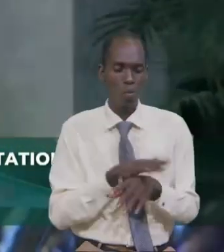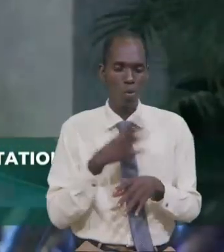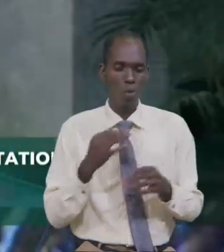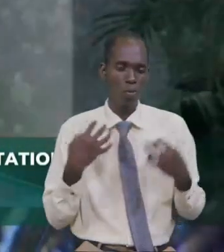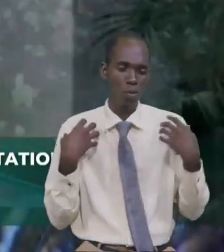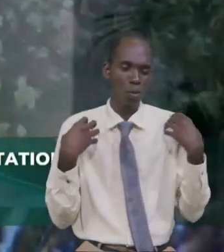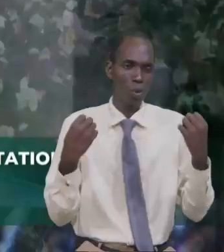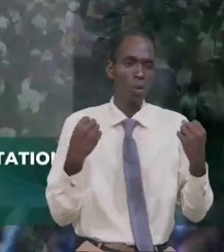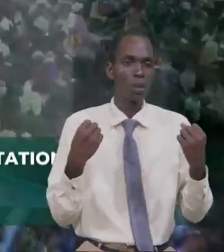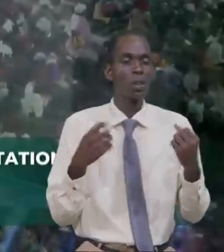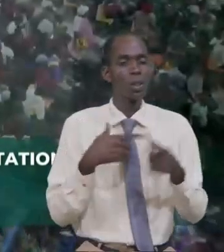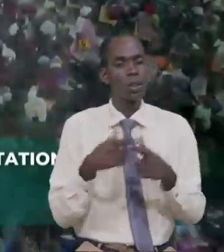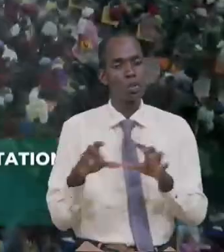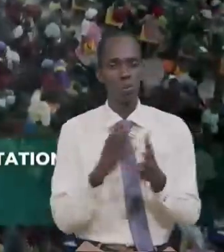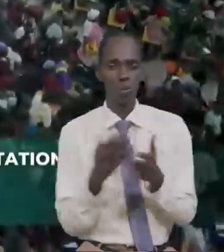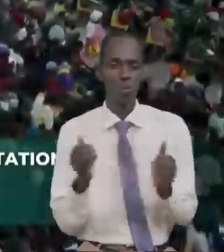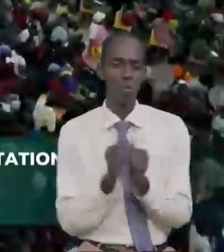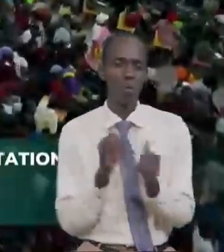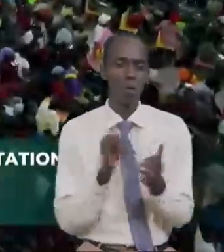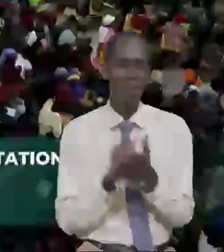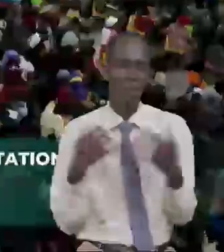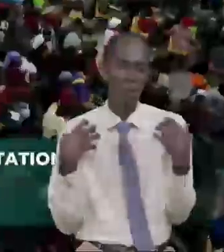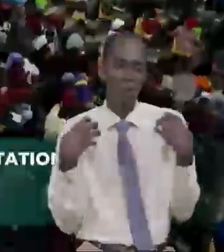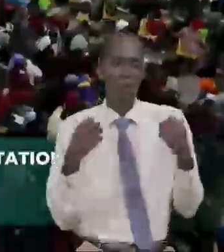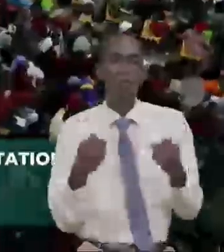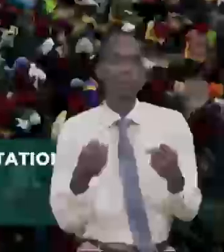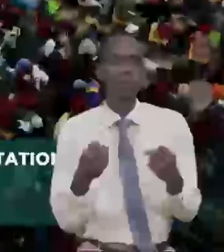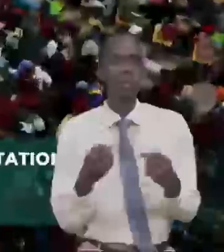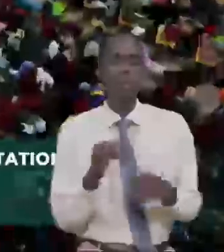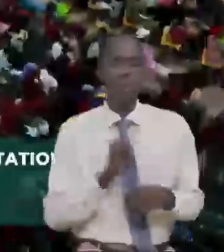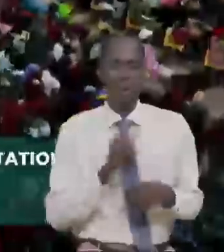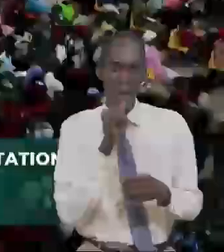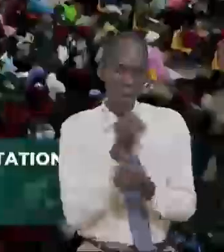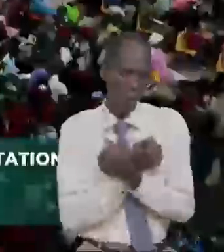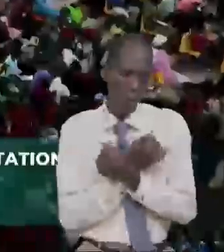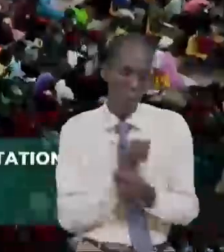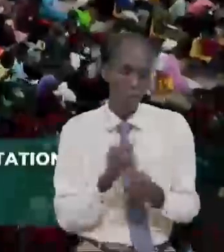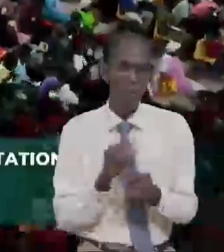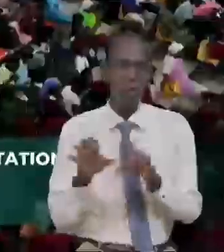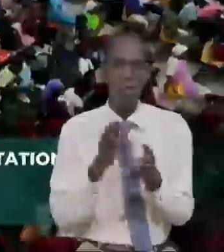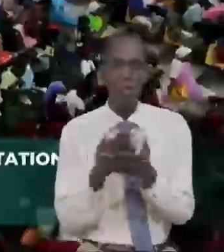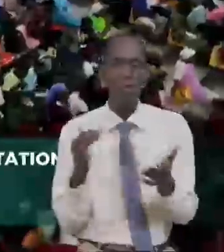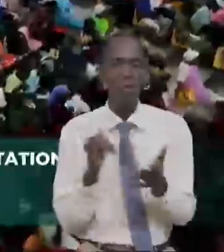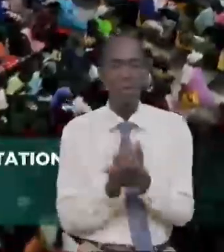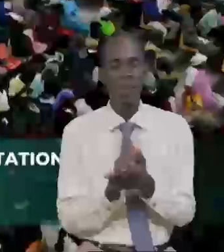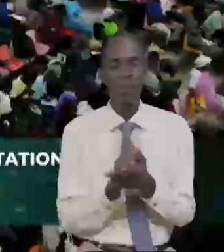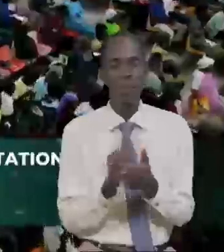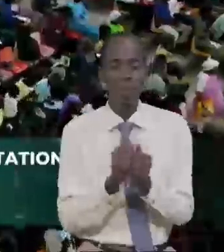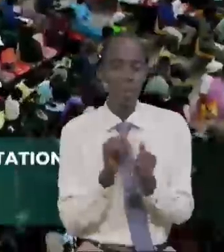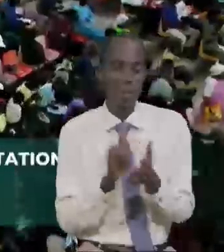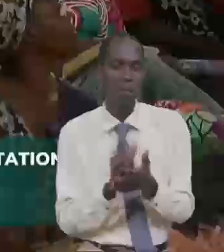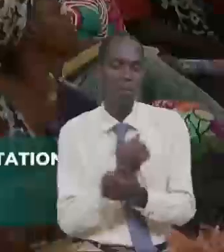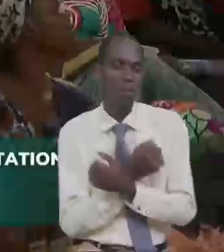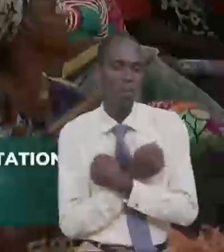that love. I have a goal. Do something for that goal. I'm in a good school.